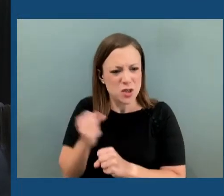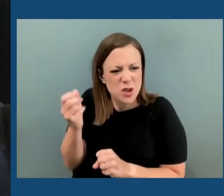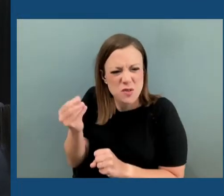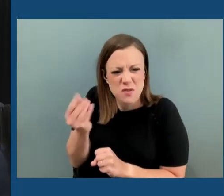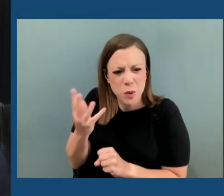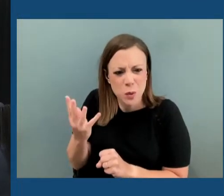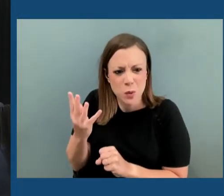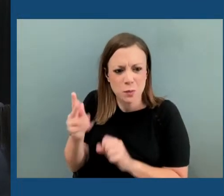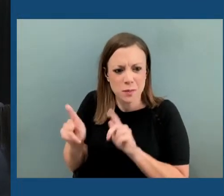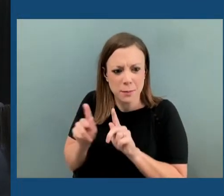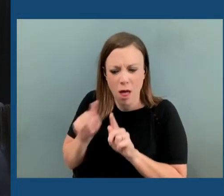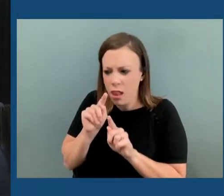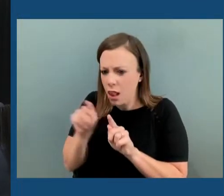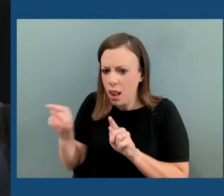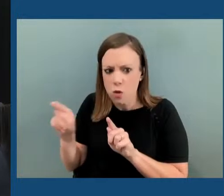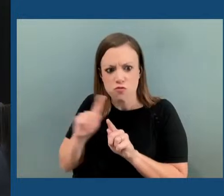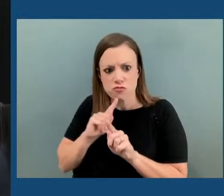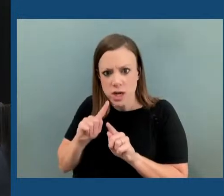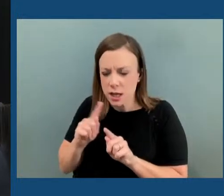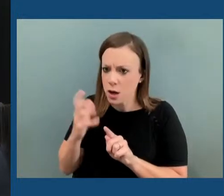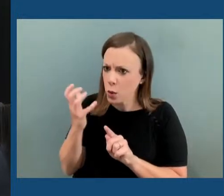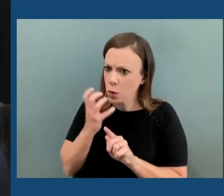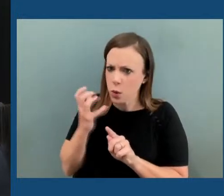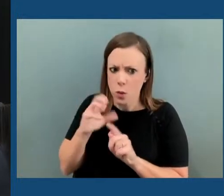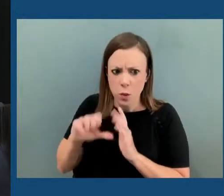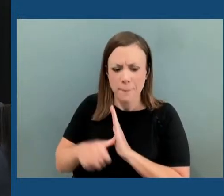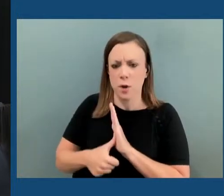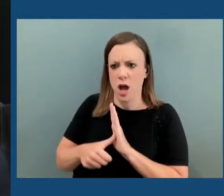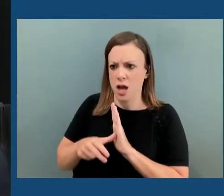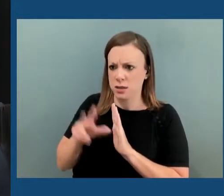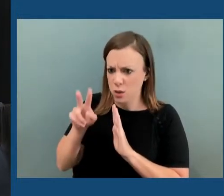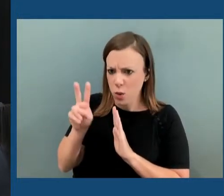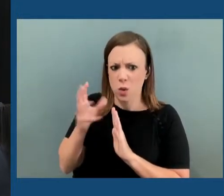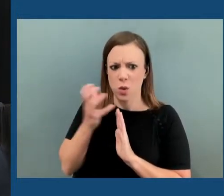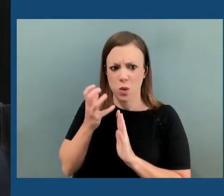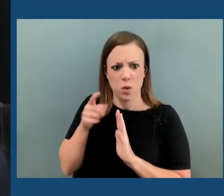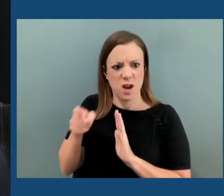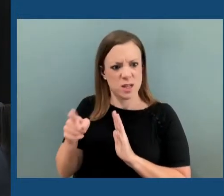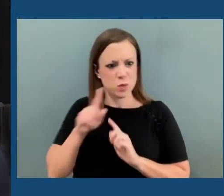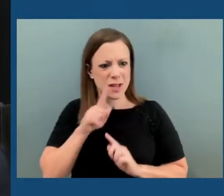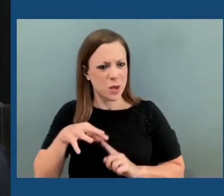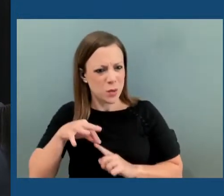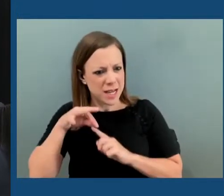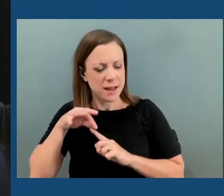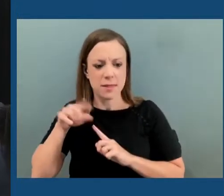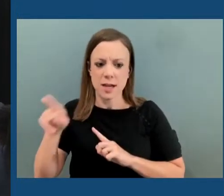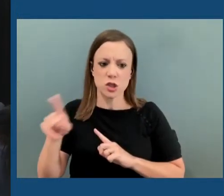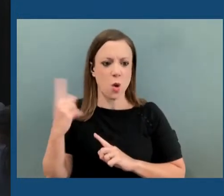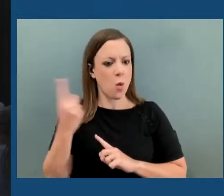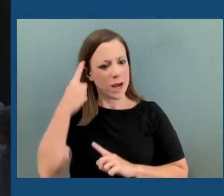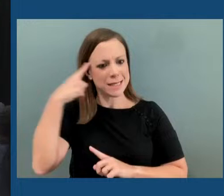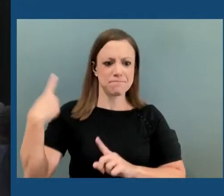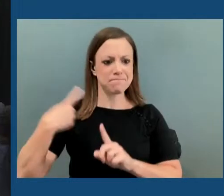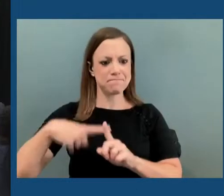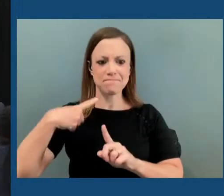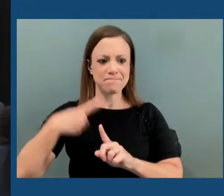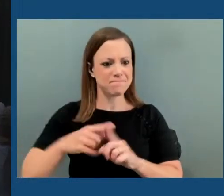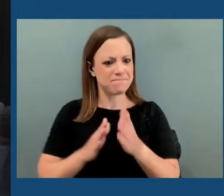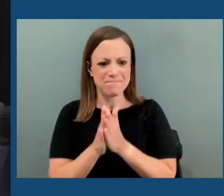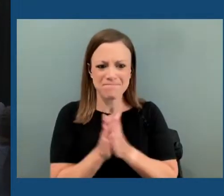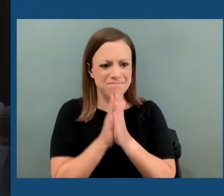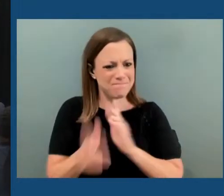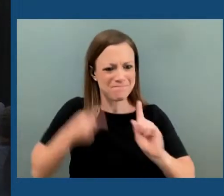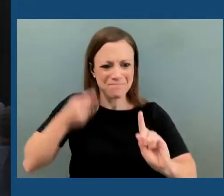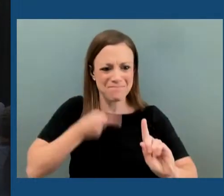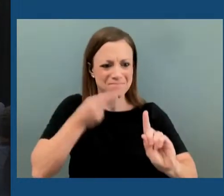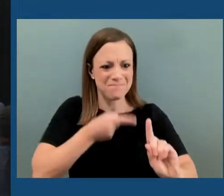times with something that is rather unique in politics, an undying spirit of optimism. When have you ever seen Adam Bella